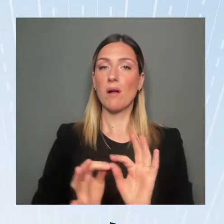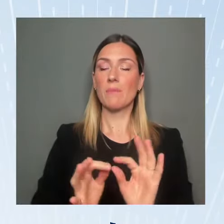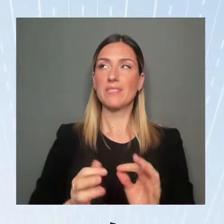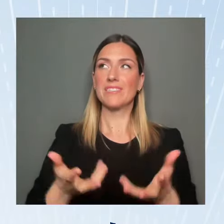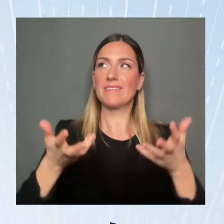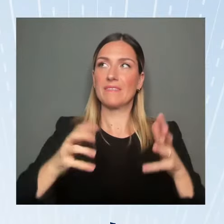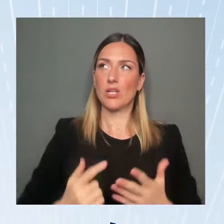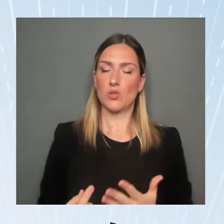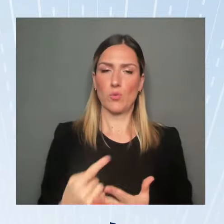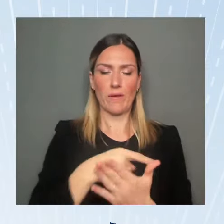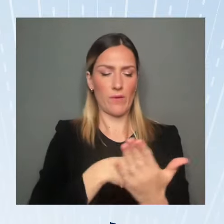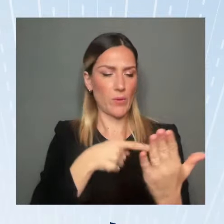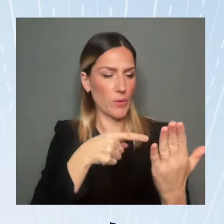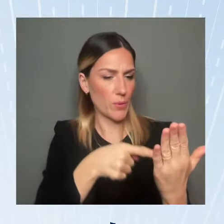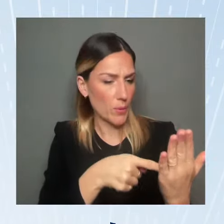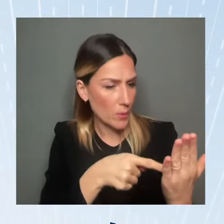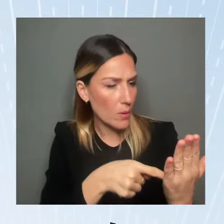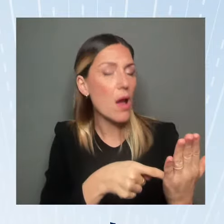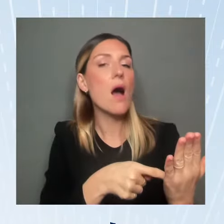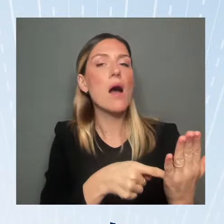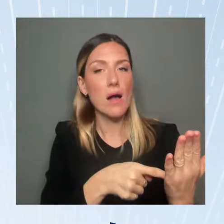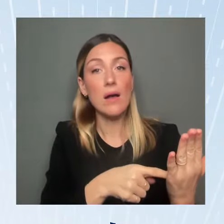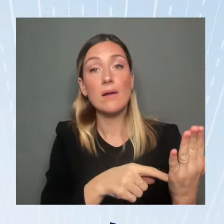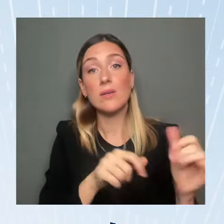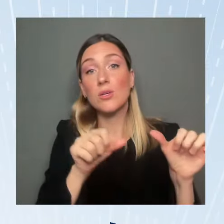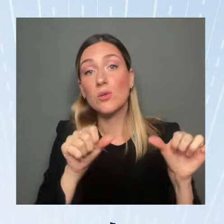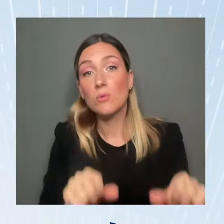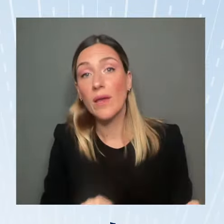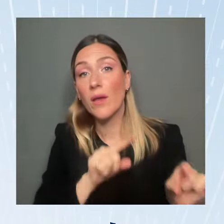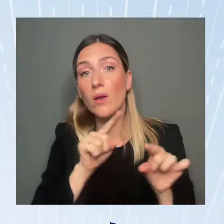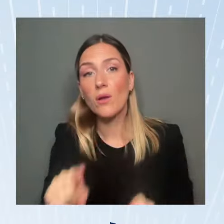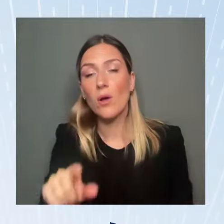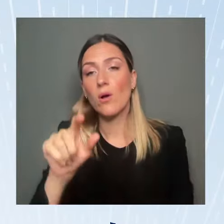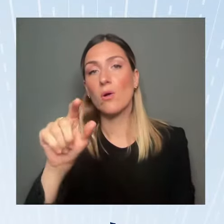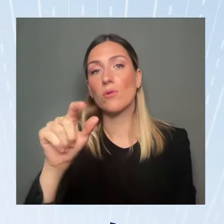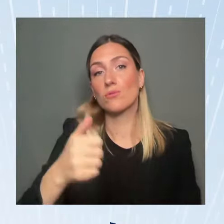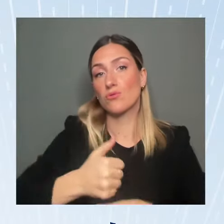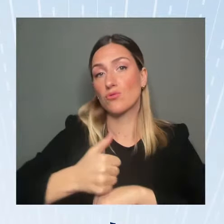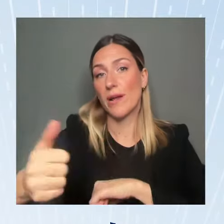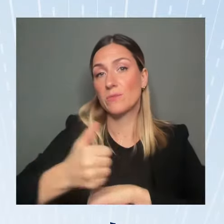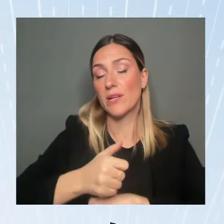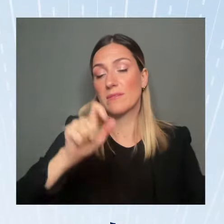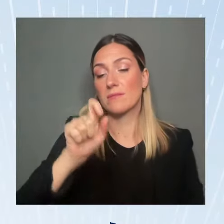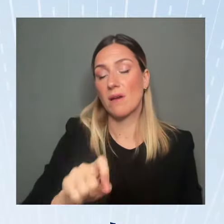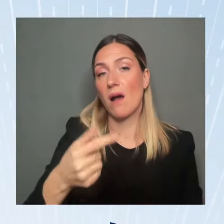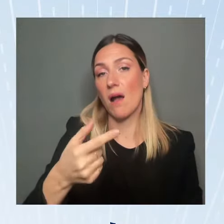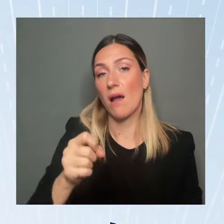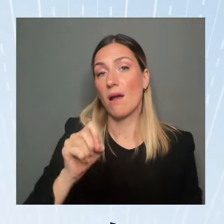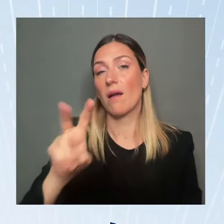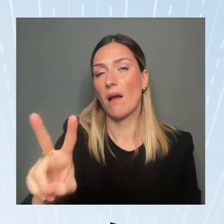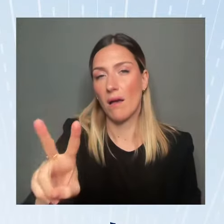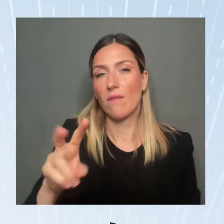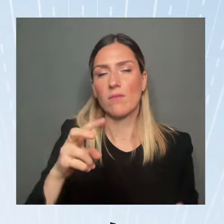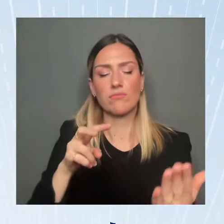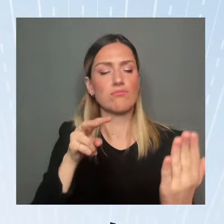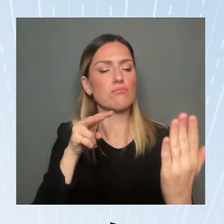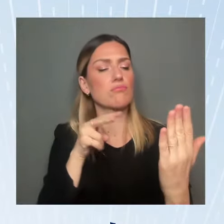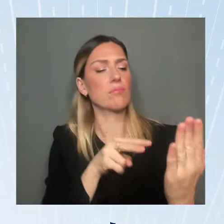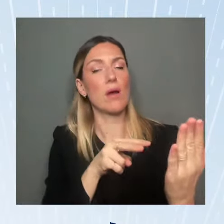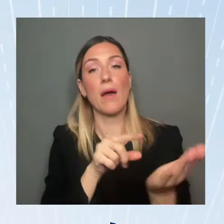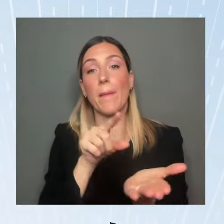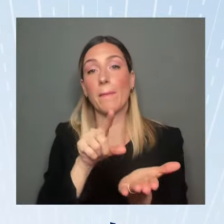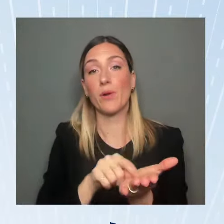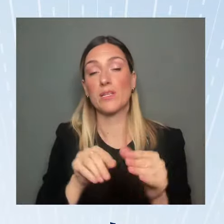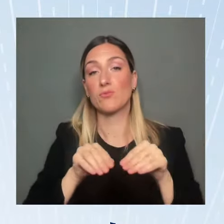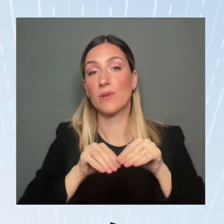review the rule. And you can visit it at our website at transportation.gov and view the press release, which has